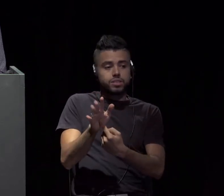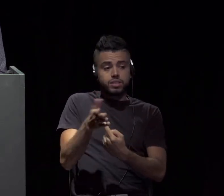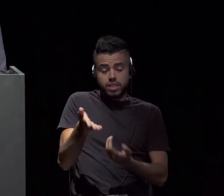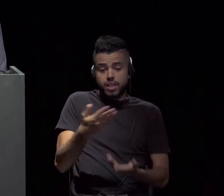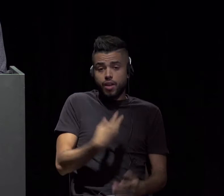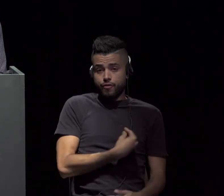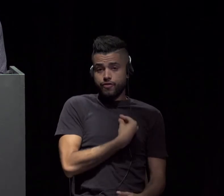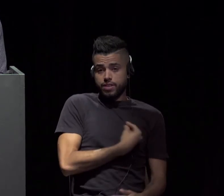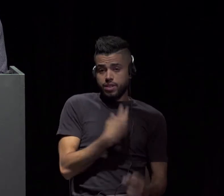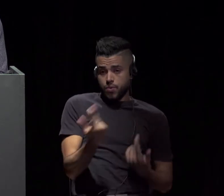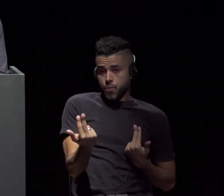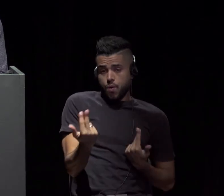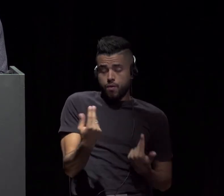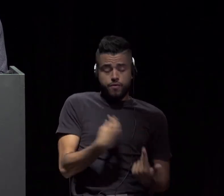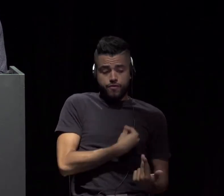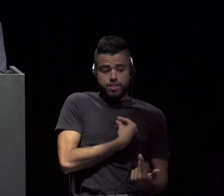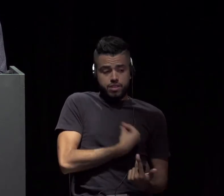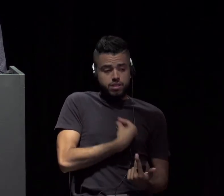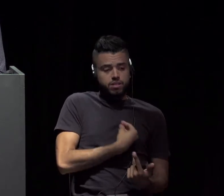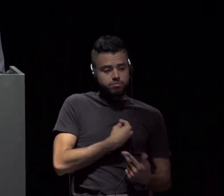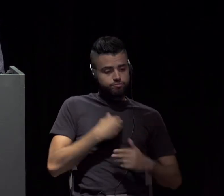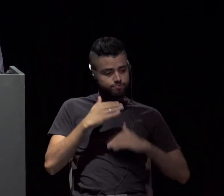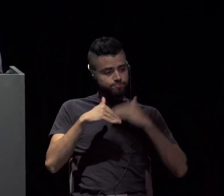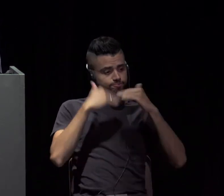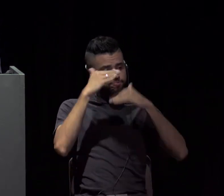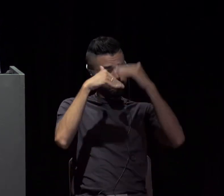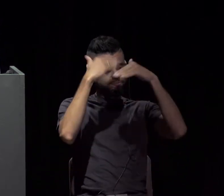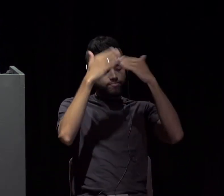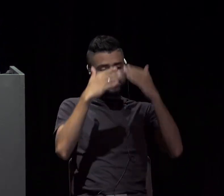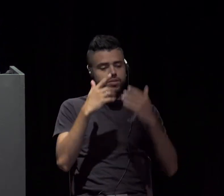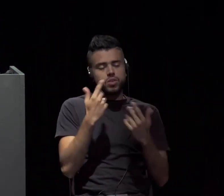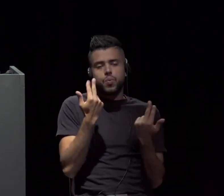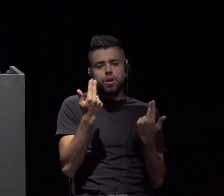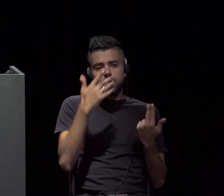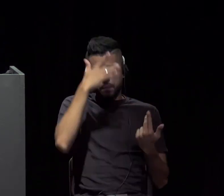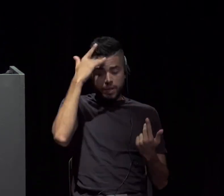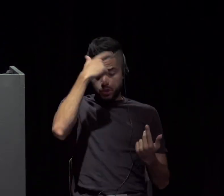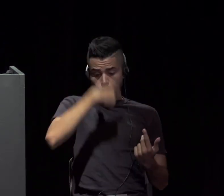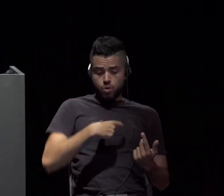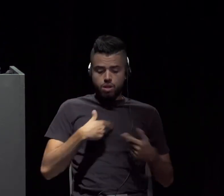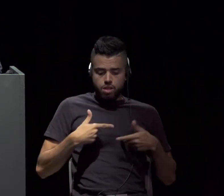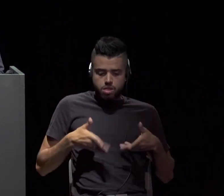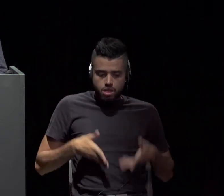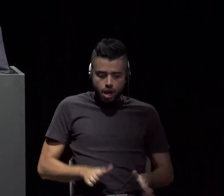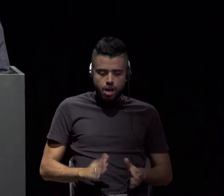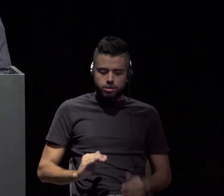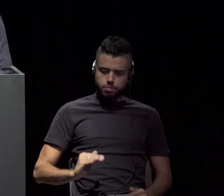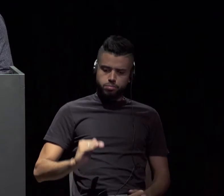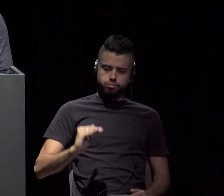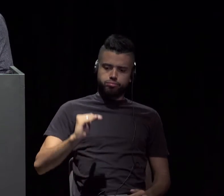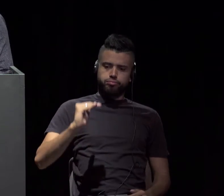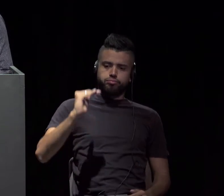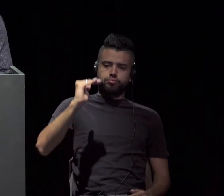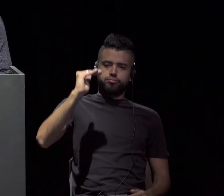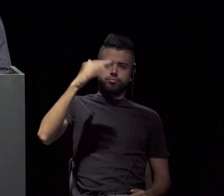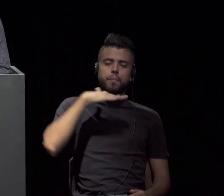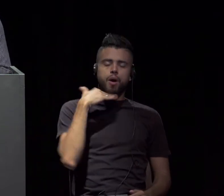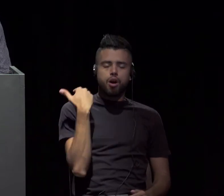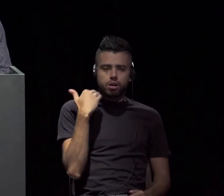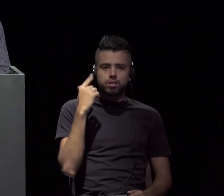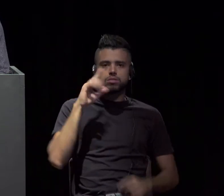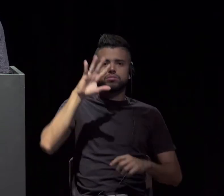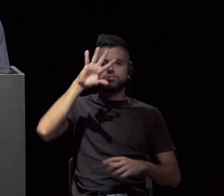of the human life cycle from birth to death and reincarnation. His commitment to the materiality of sculpture, it